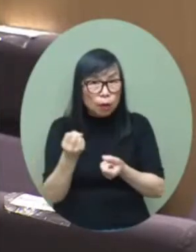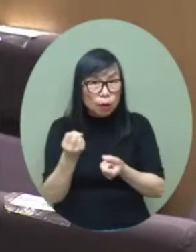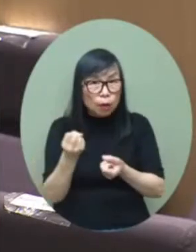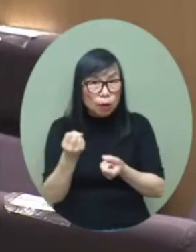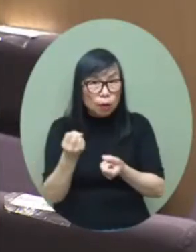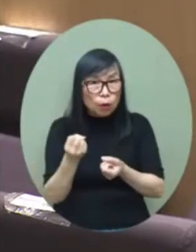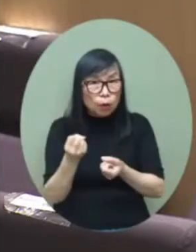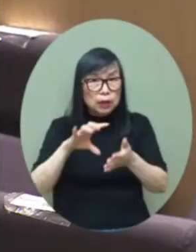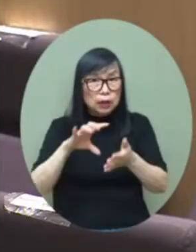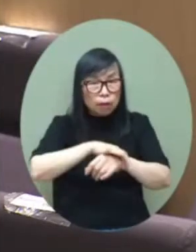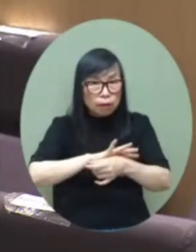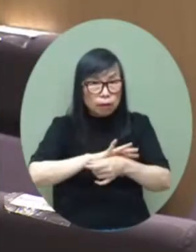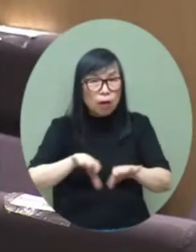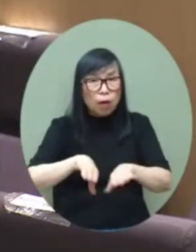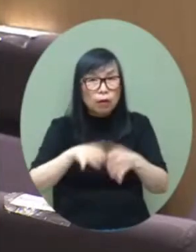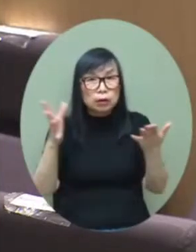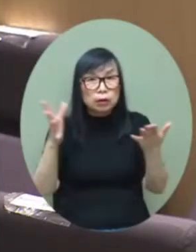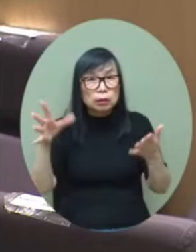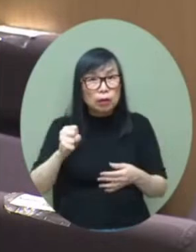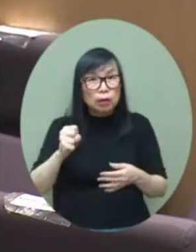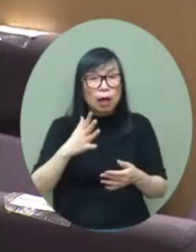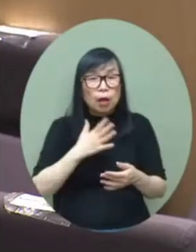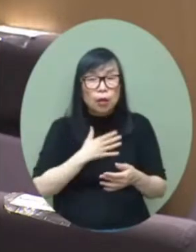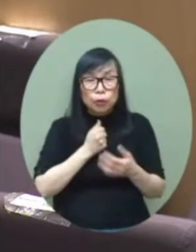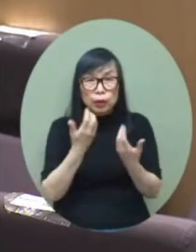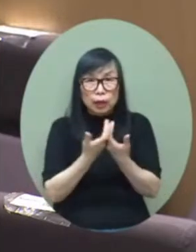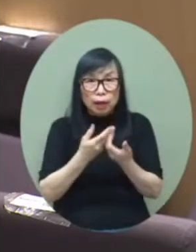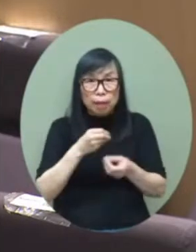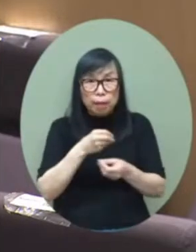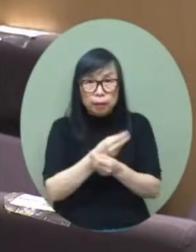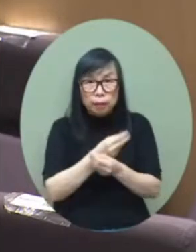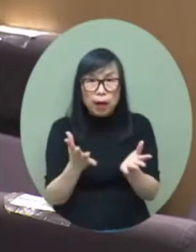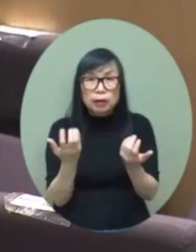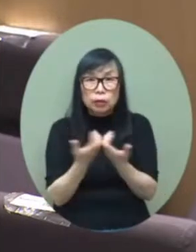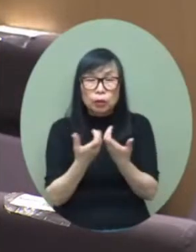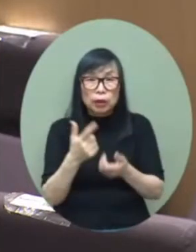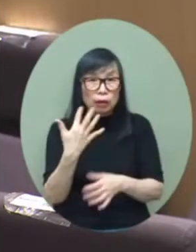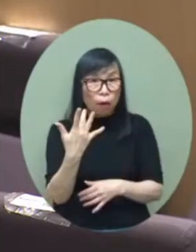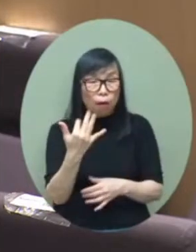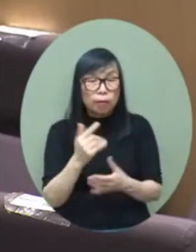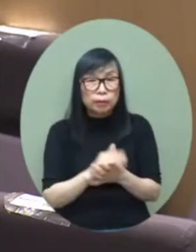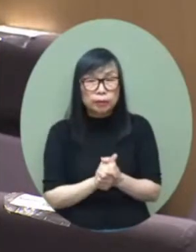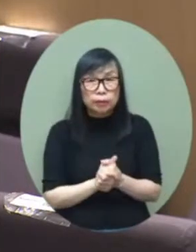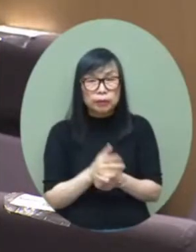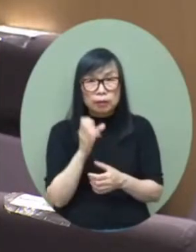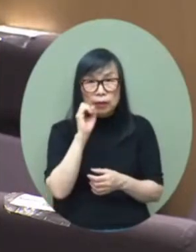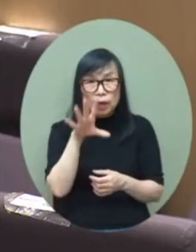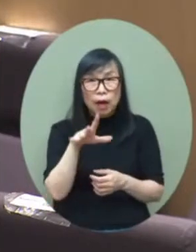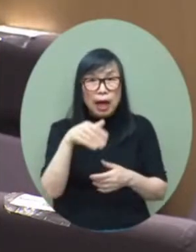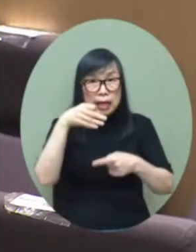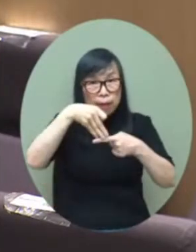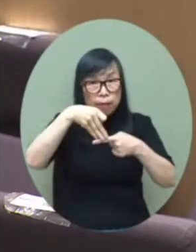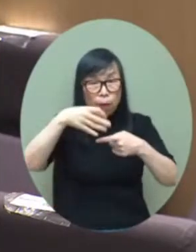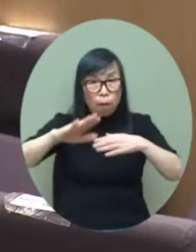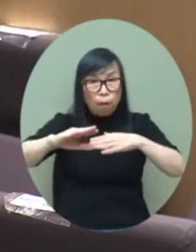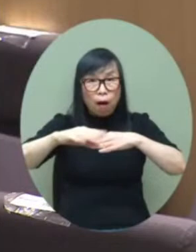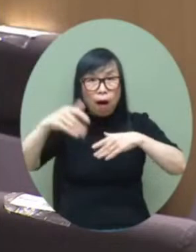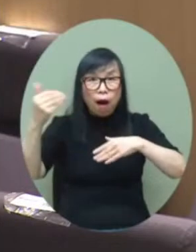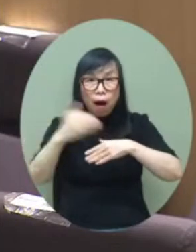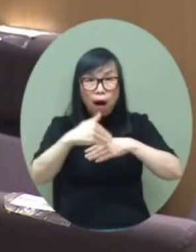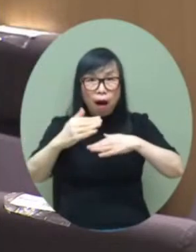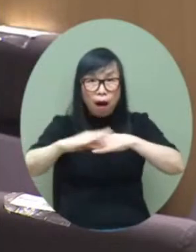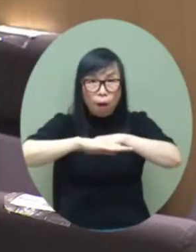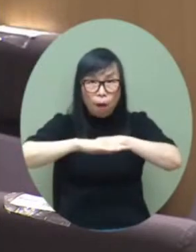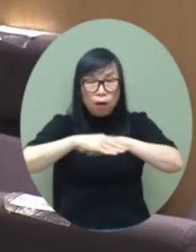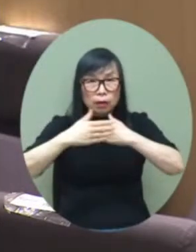how soon would they receive the wristband and how soon would they get to use them? And how many, what quantity do you distribute? And for